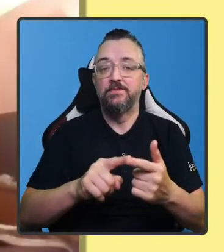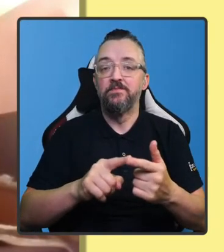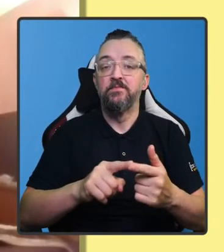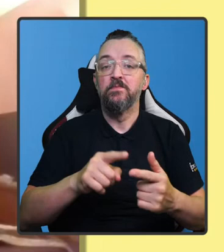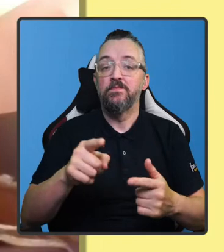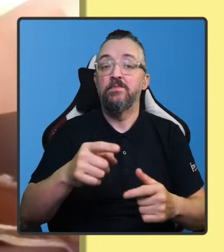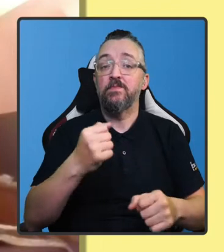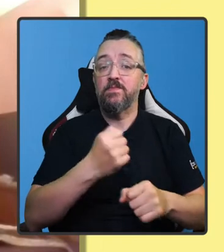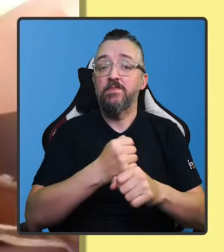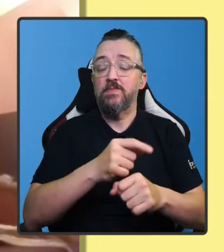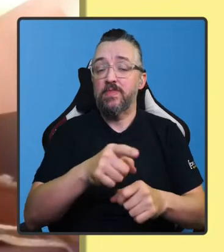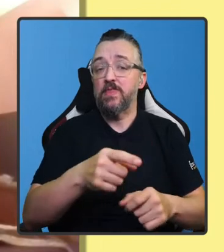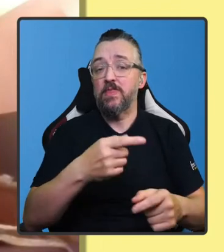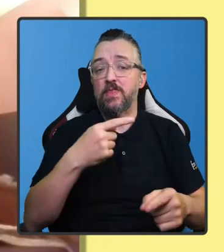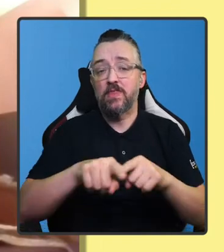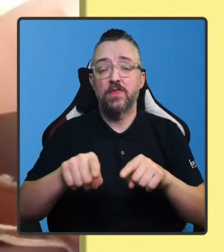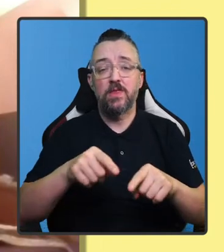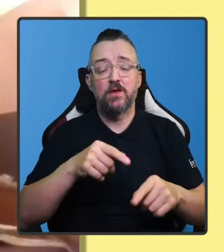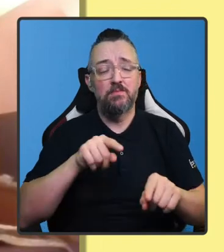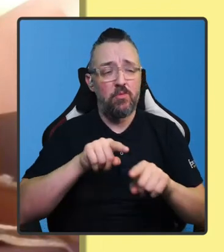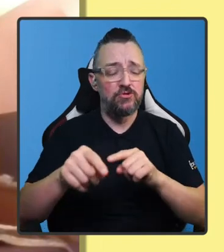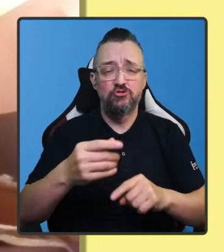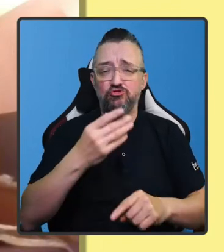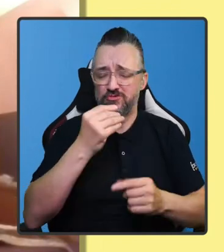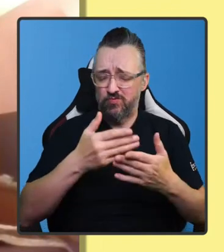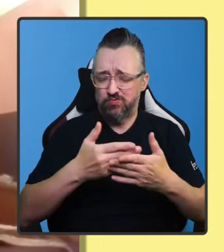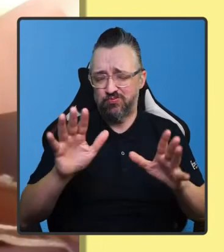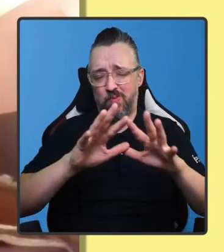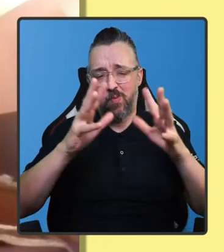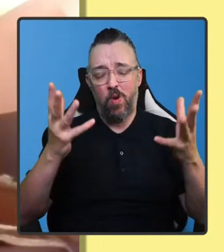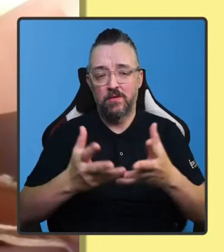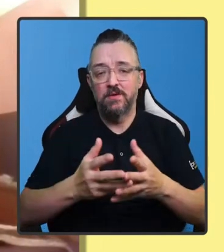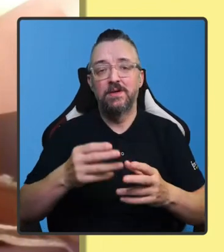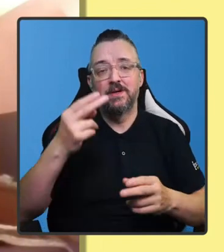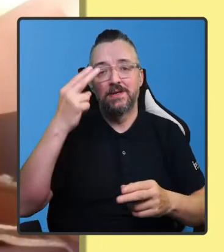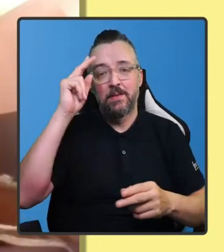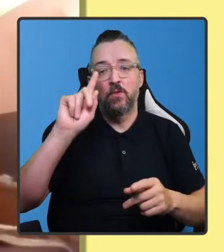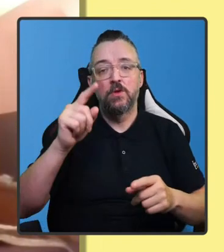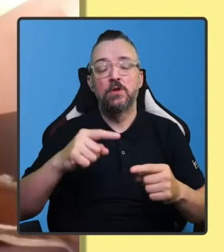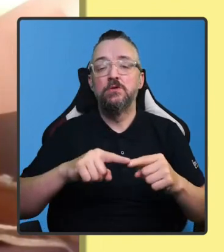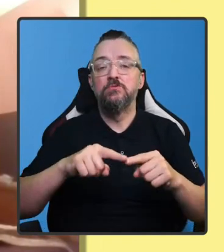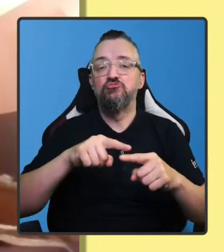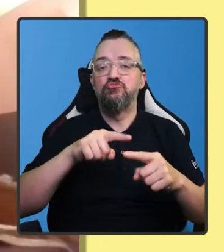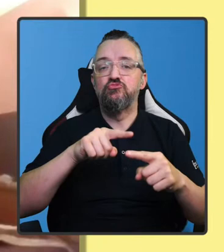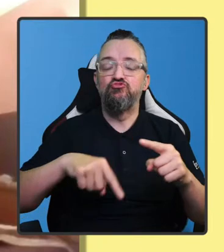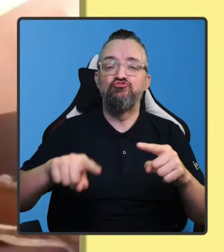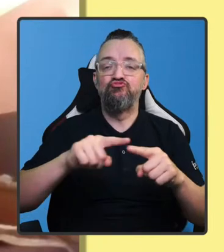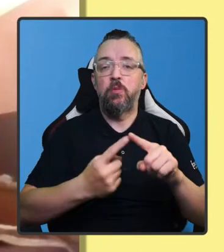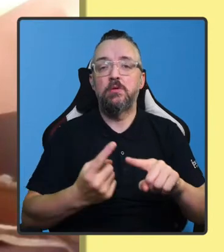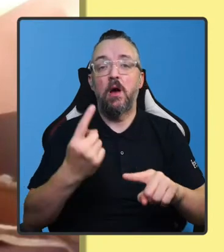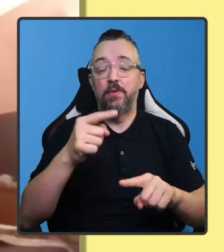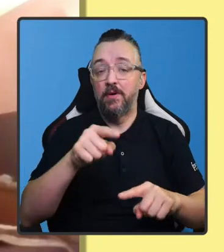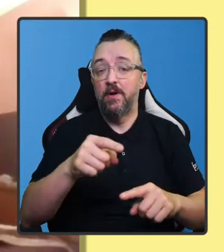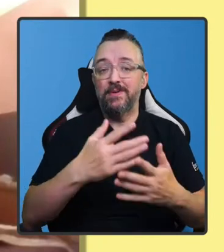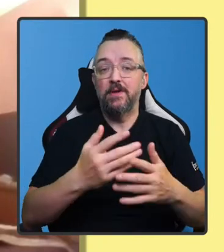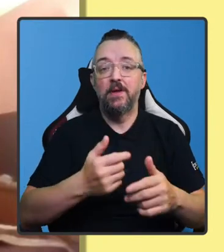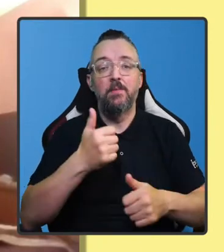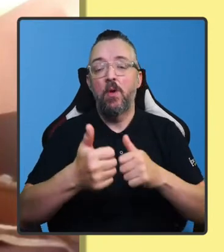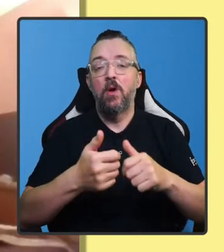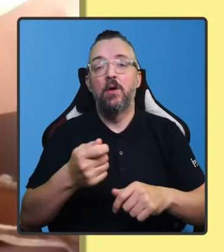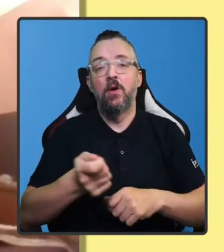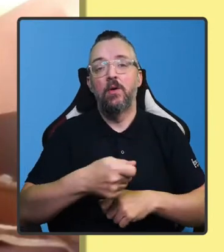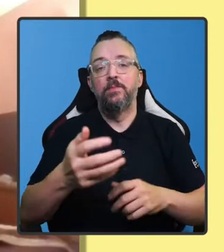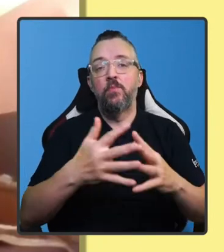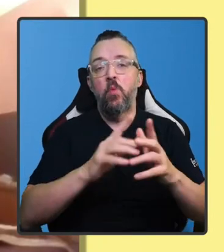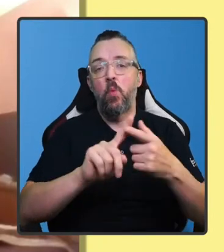world's most widely used herbicide, more commonly known as Roundup. Roundup is one of the UK's most popular weed killer brands.